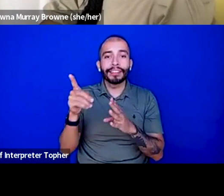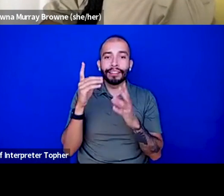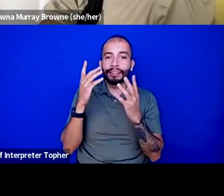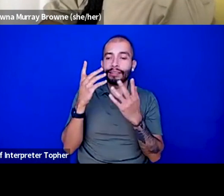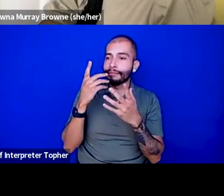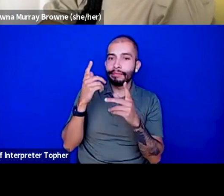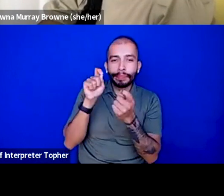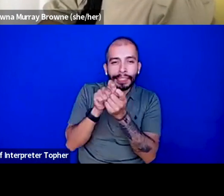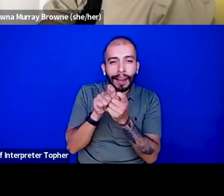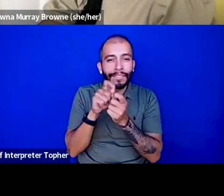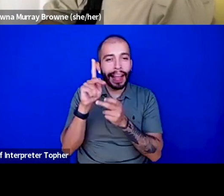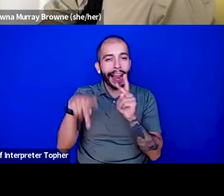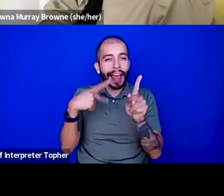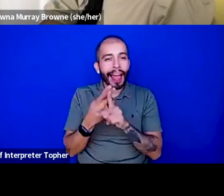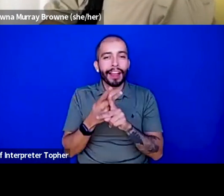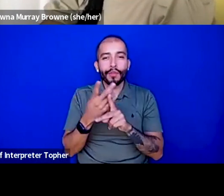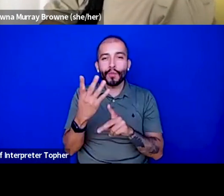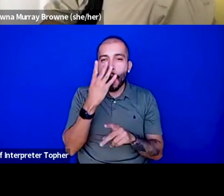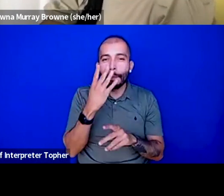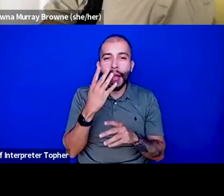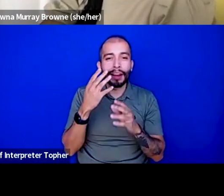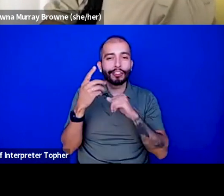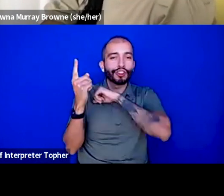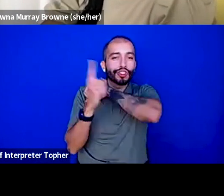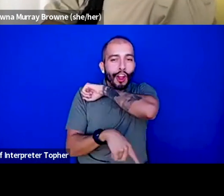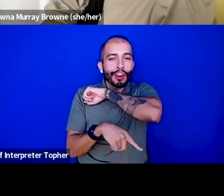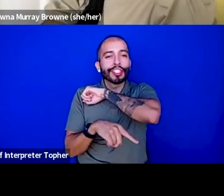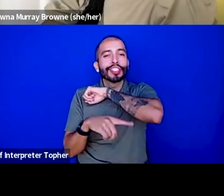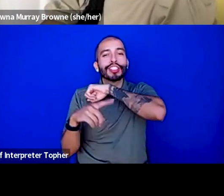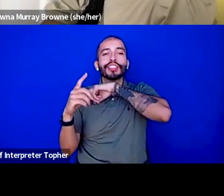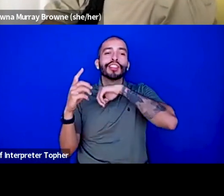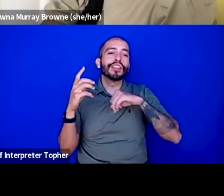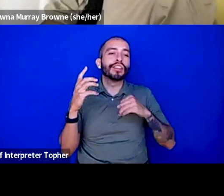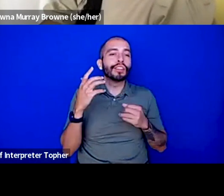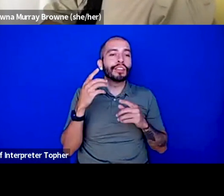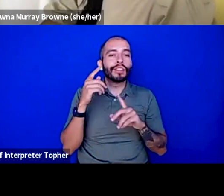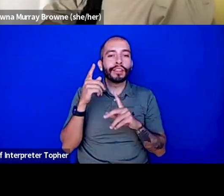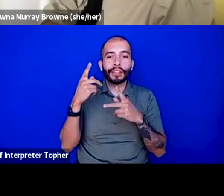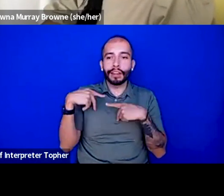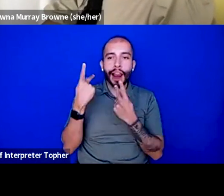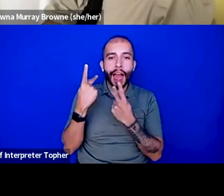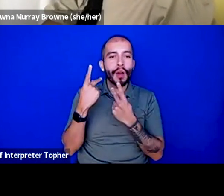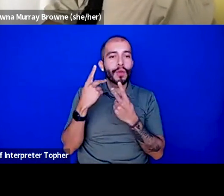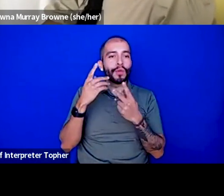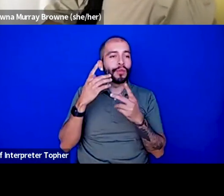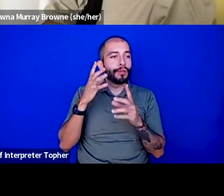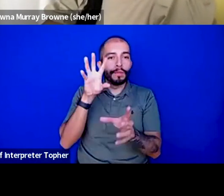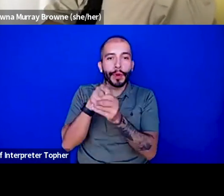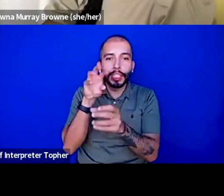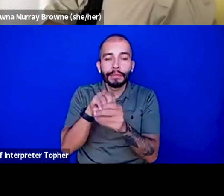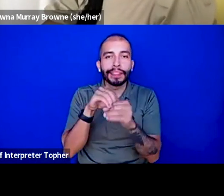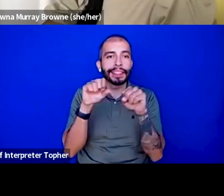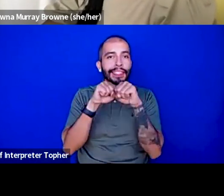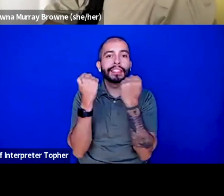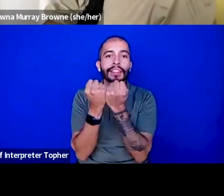Which allows them then to be a participant in society in a particular kind of way. And so when we think about